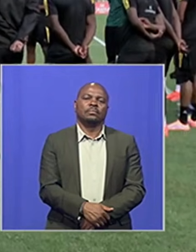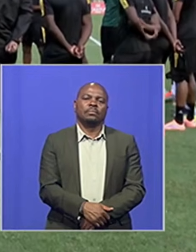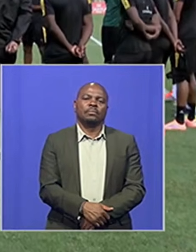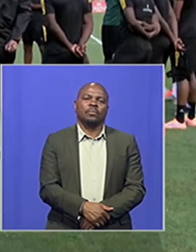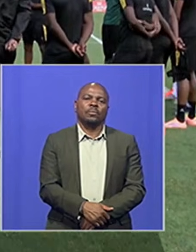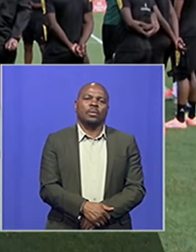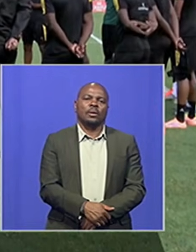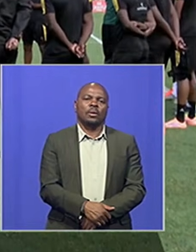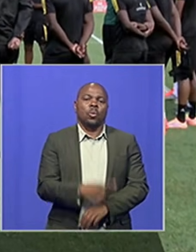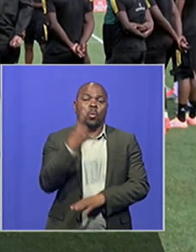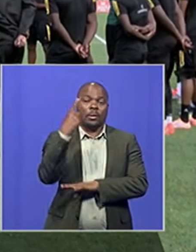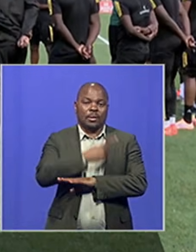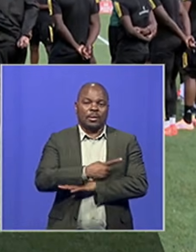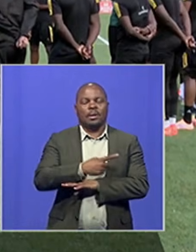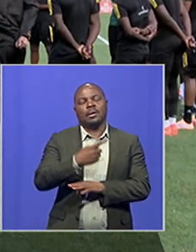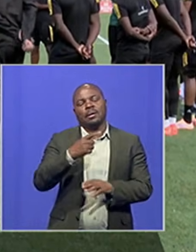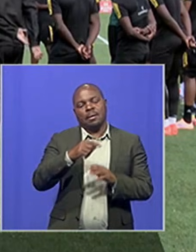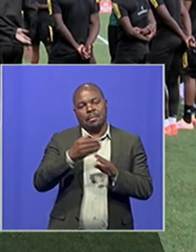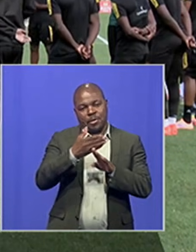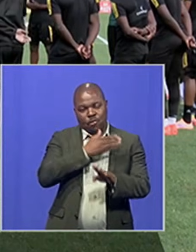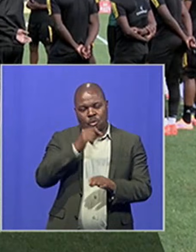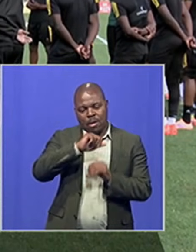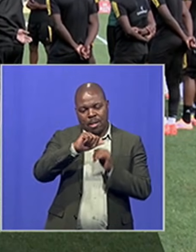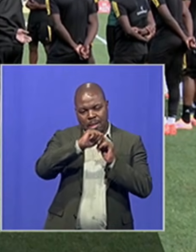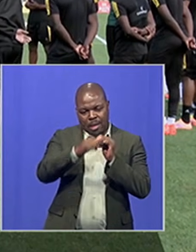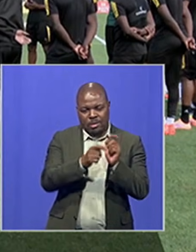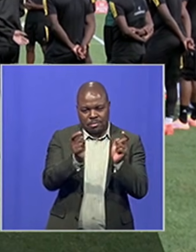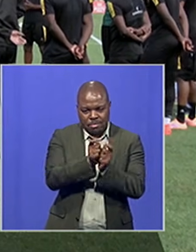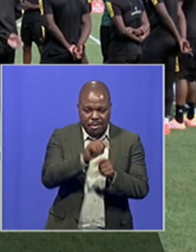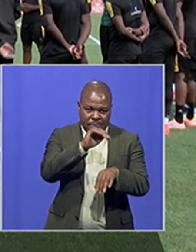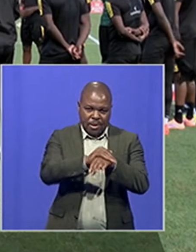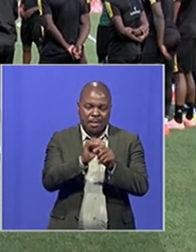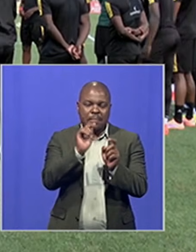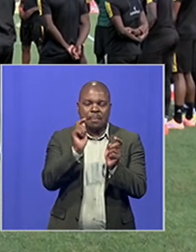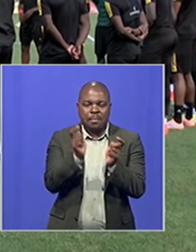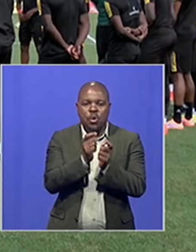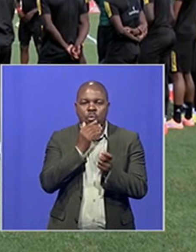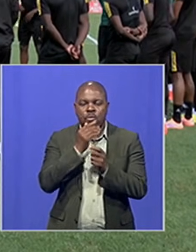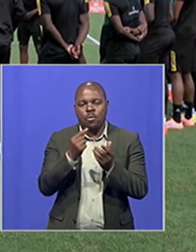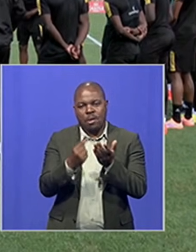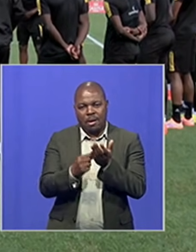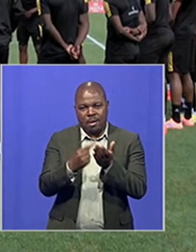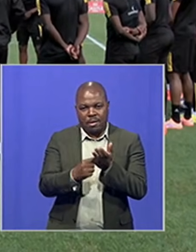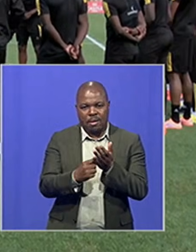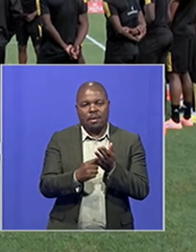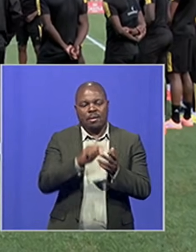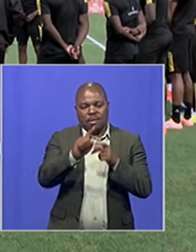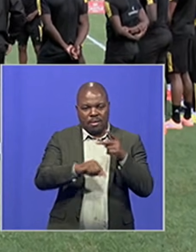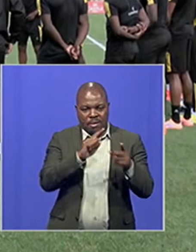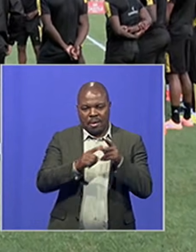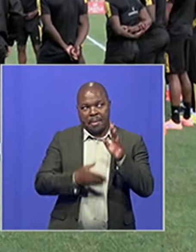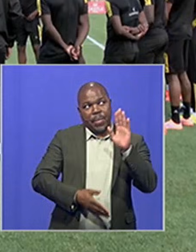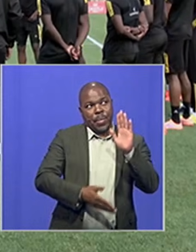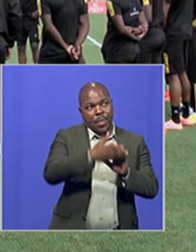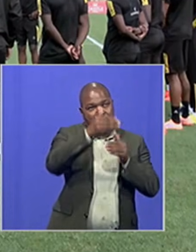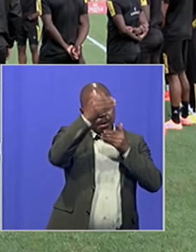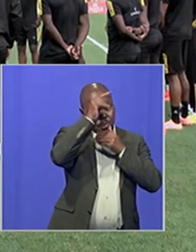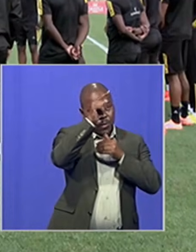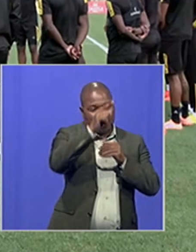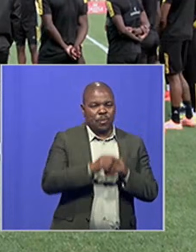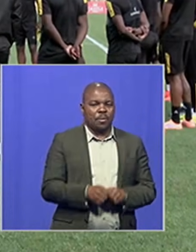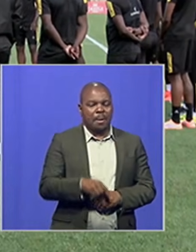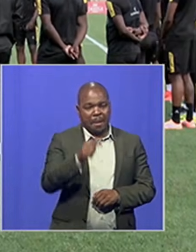Letsatsi fa pele ga motshameko wa bona wa taelano kgatlhanong le Ghana le malatsi a le mabedi pele ga ba tsamaya go ya kwa Morocco maikutlo a